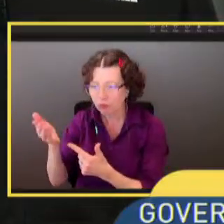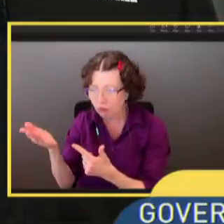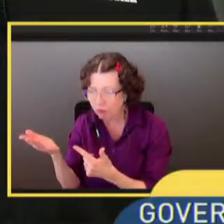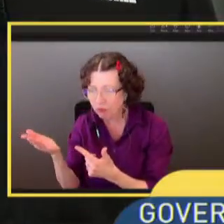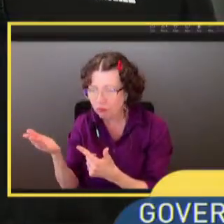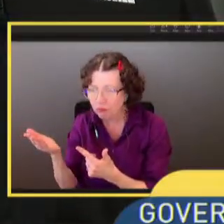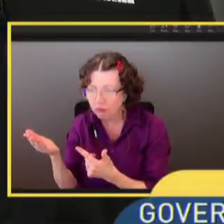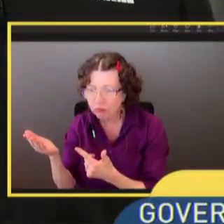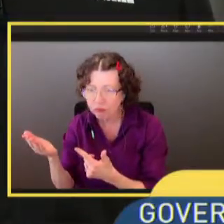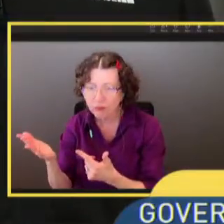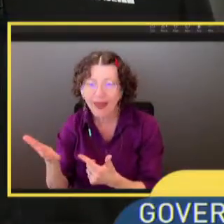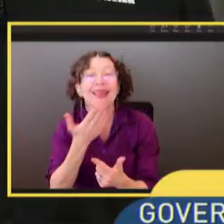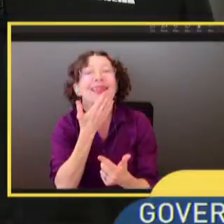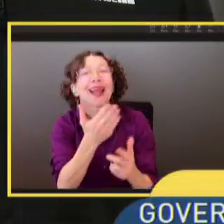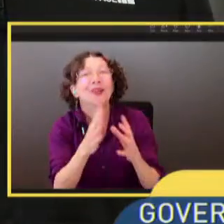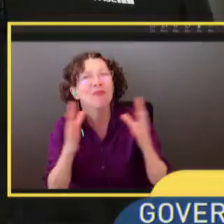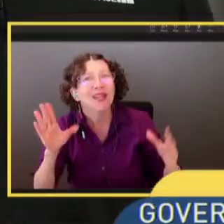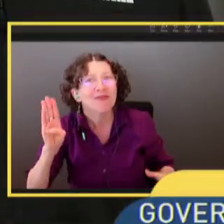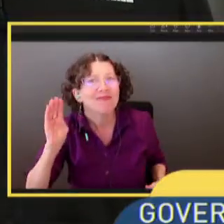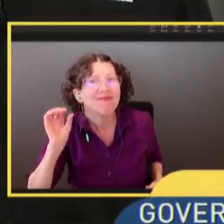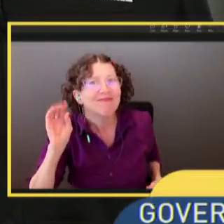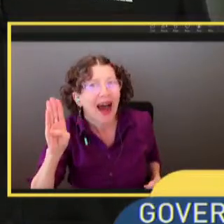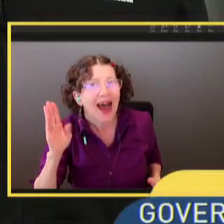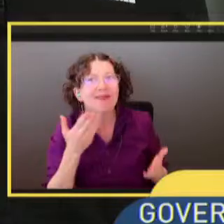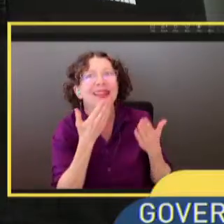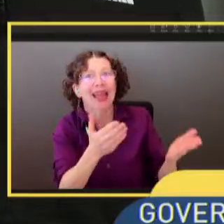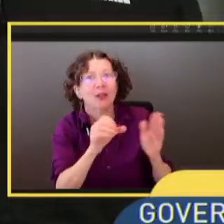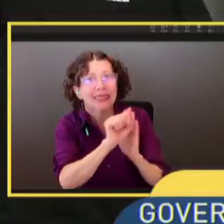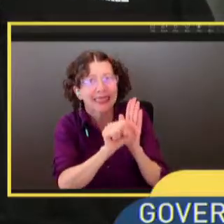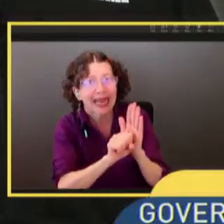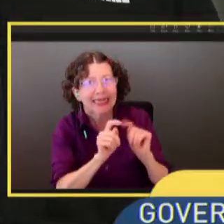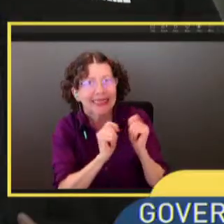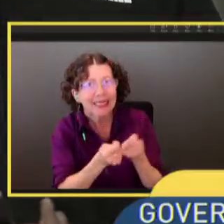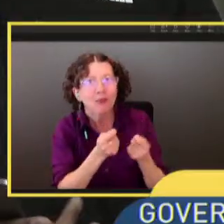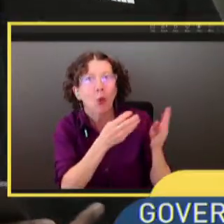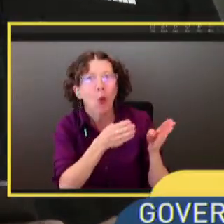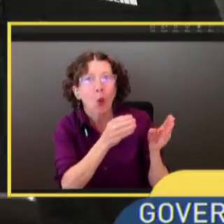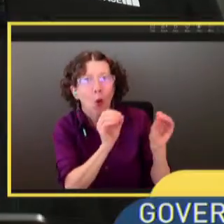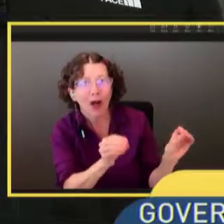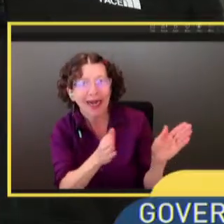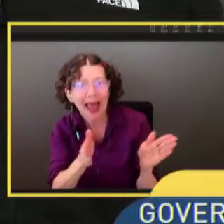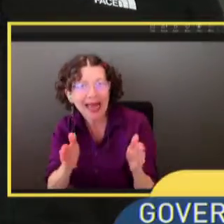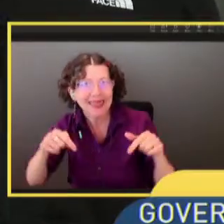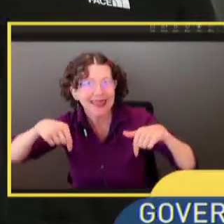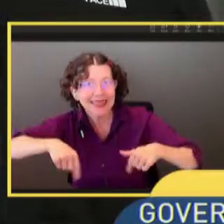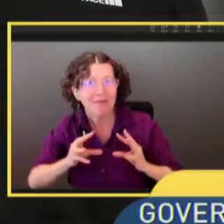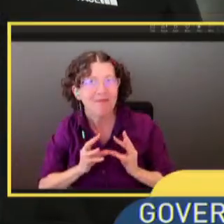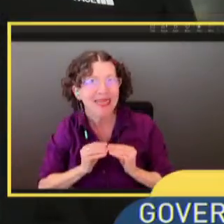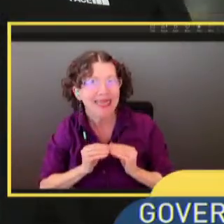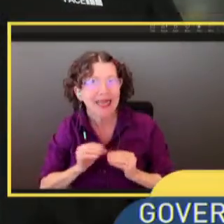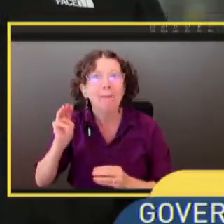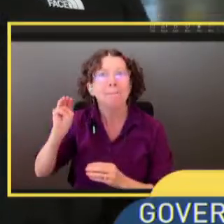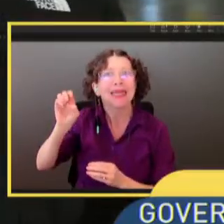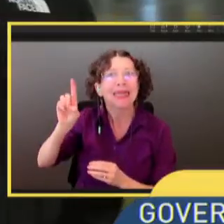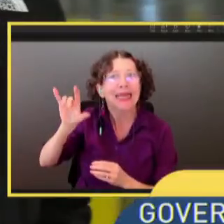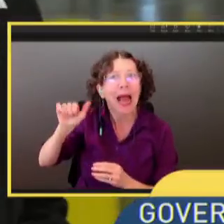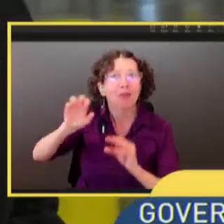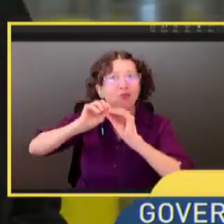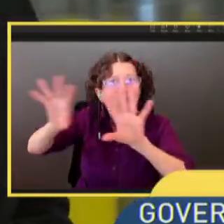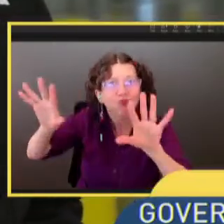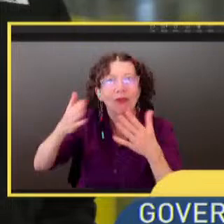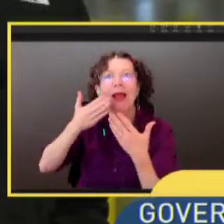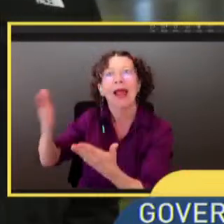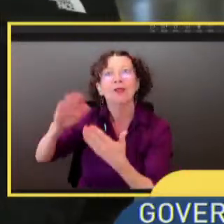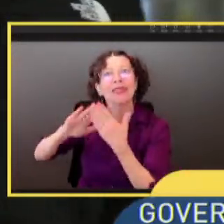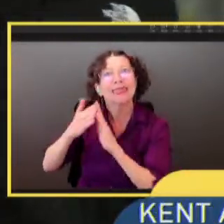course, will share that with the public and take whatever appropriate response makes sense. With that, I'm going to turn to Girmay for his remarks, and then we'll